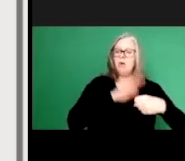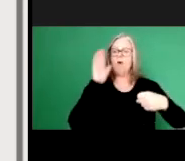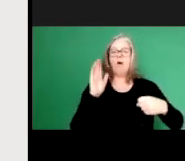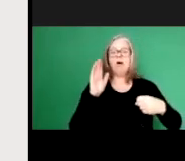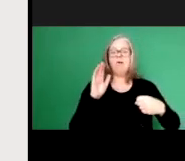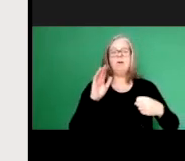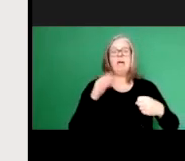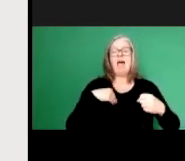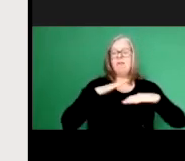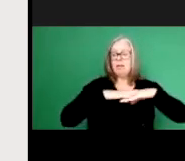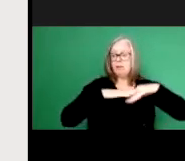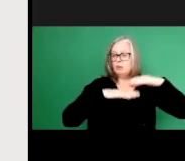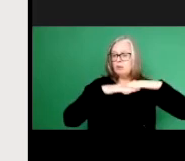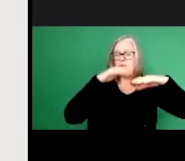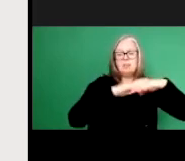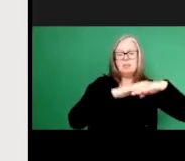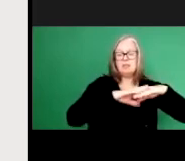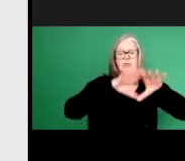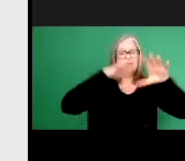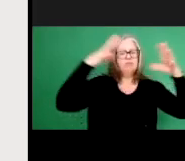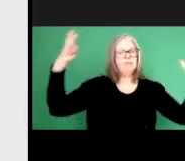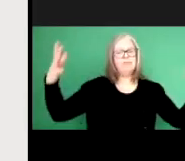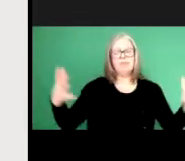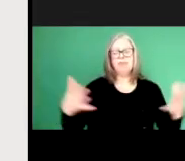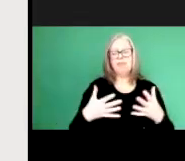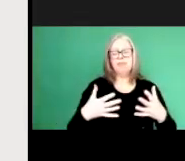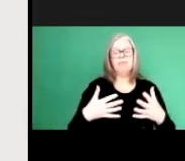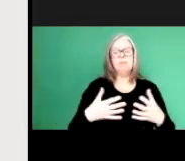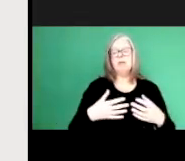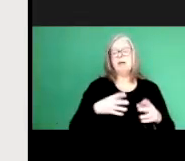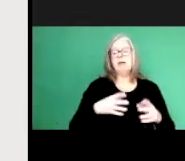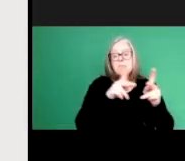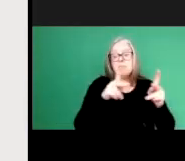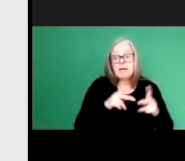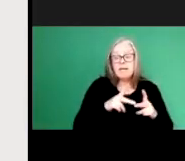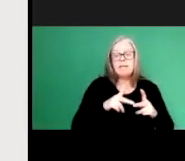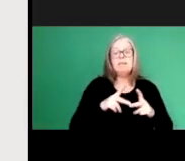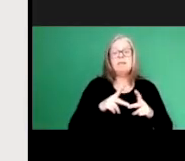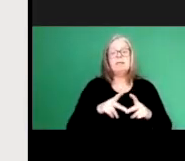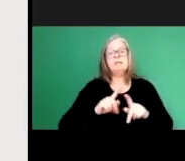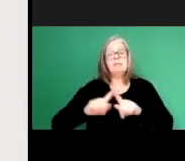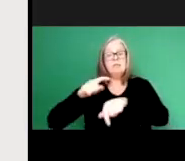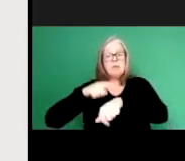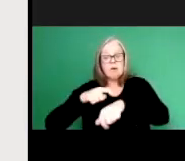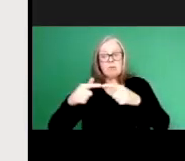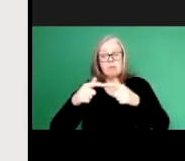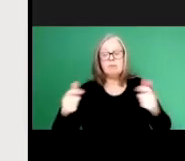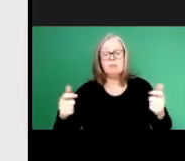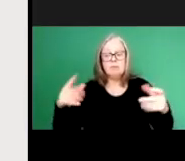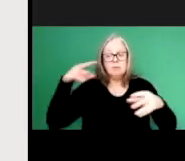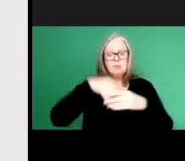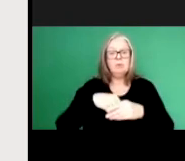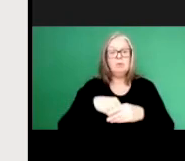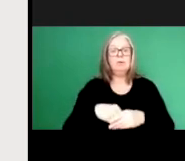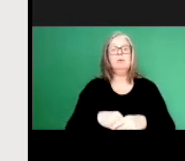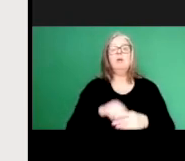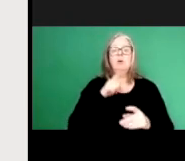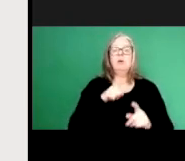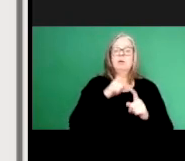time and space. Justice provides a soundtrack of freedom against violence, but also for freedom capaciously defined.